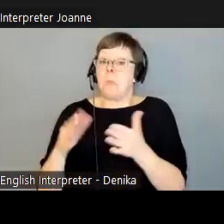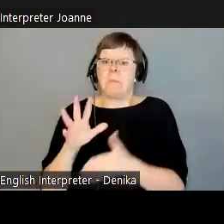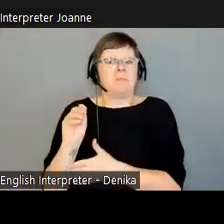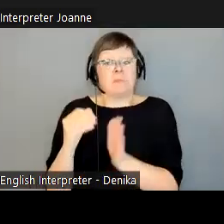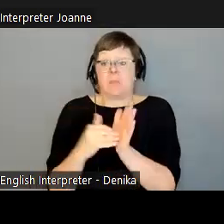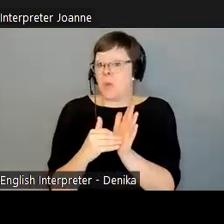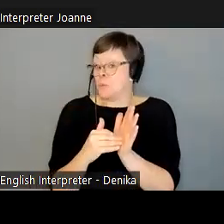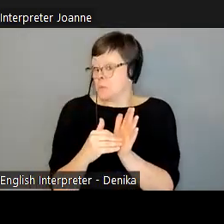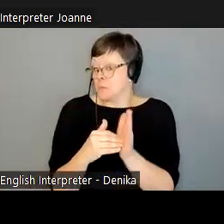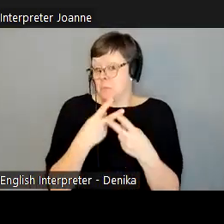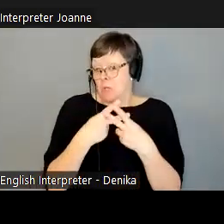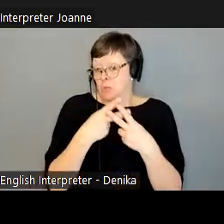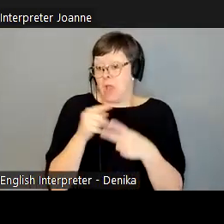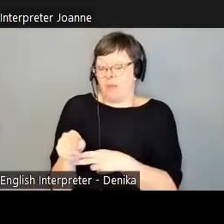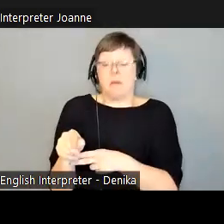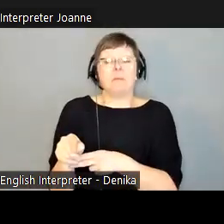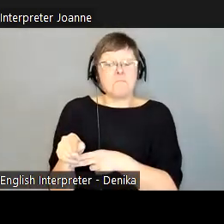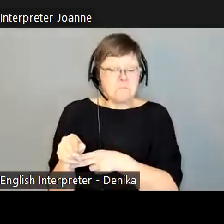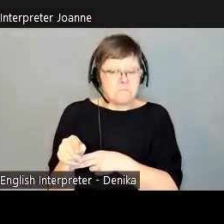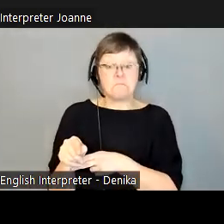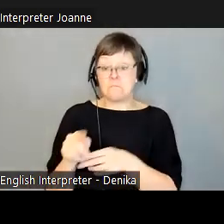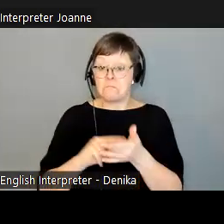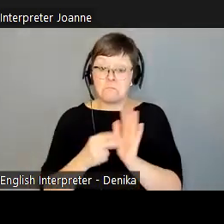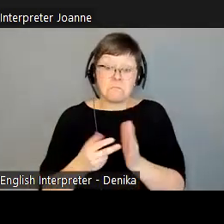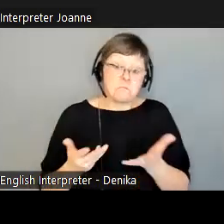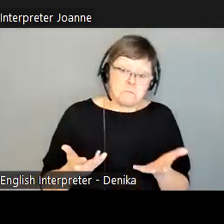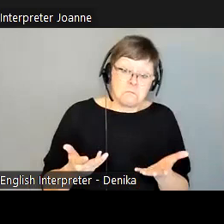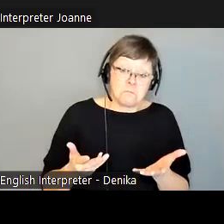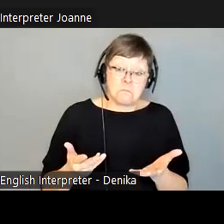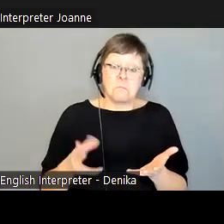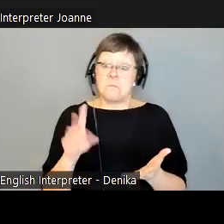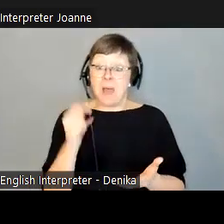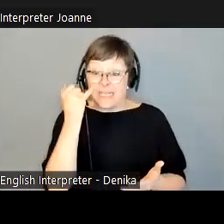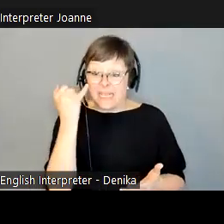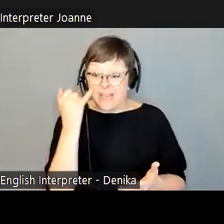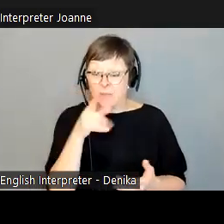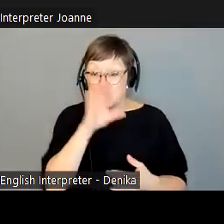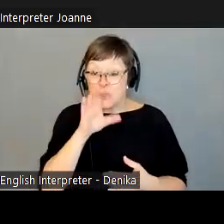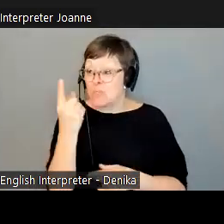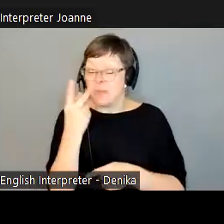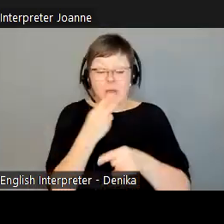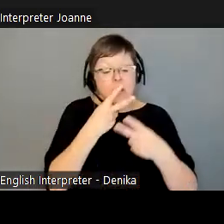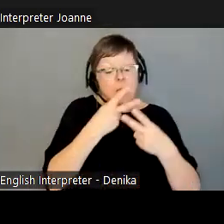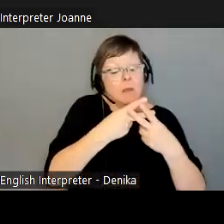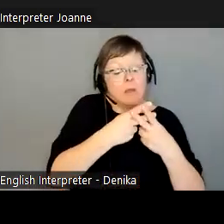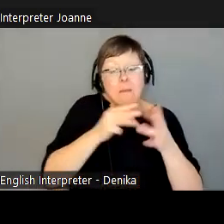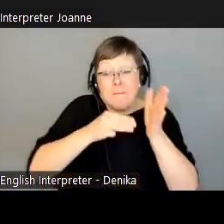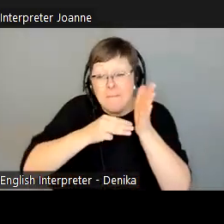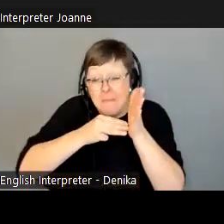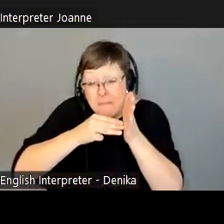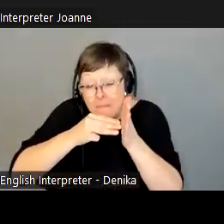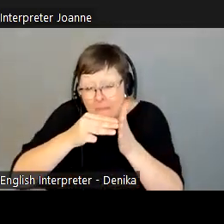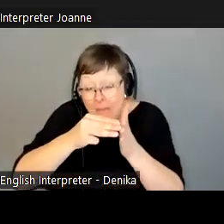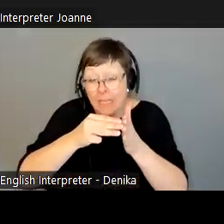50,000 hashtags surrounding it. And then, but if you search something or use something that has millions, it has